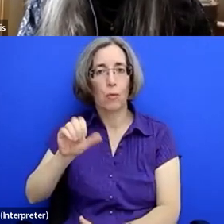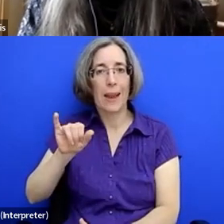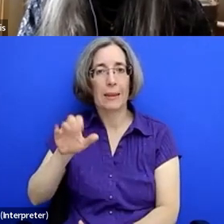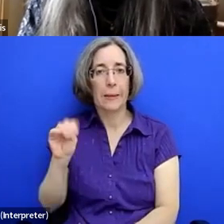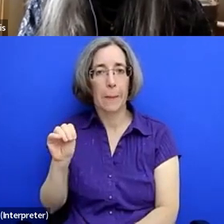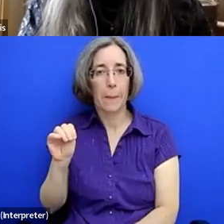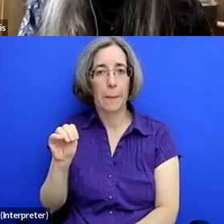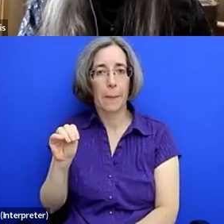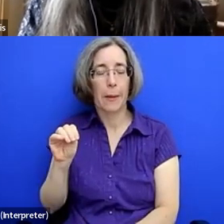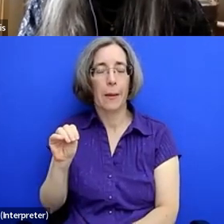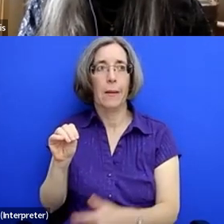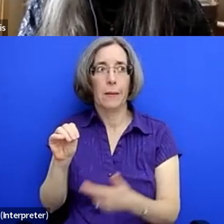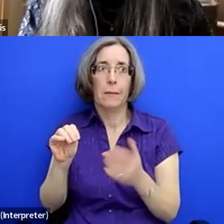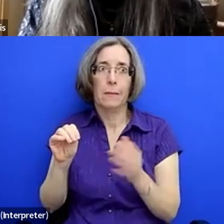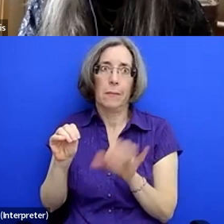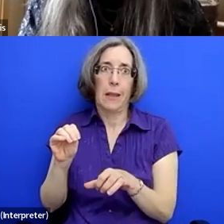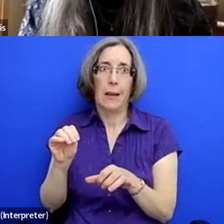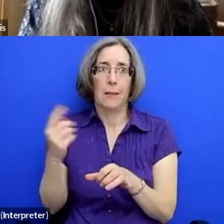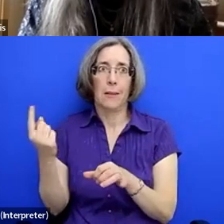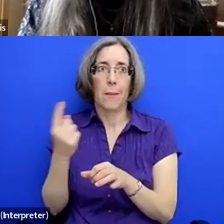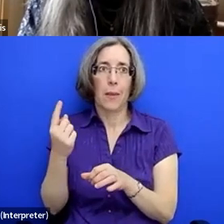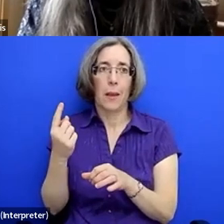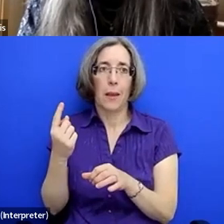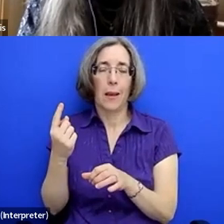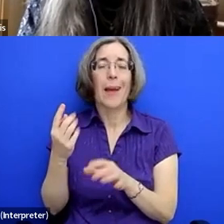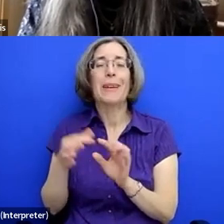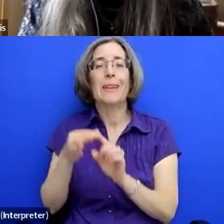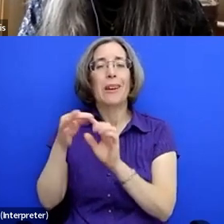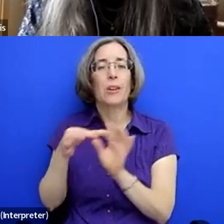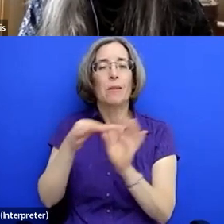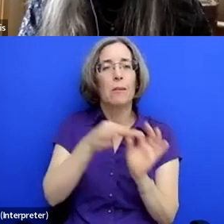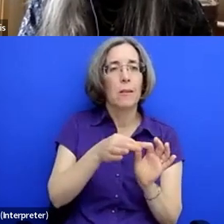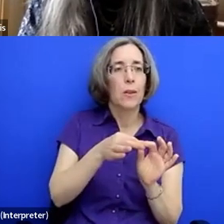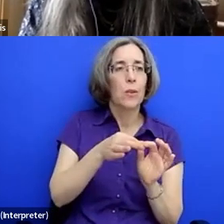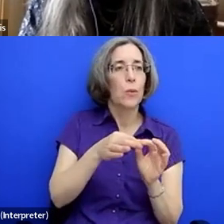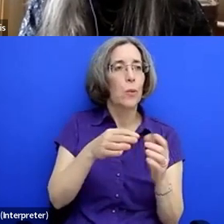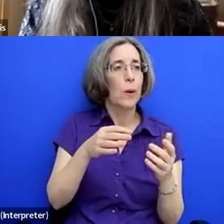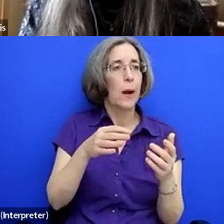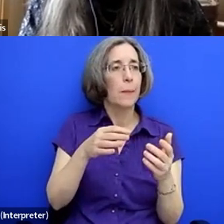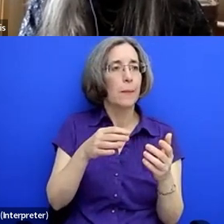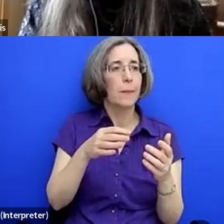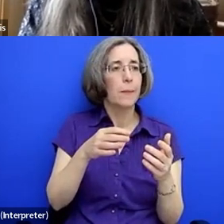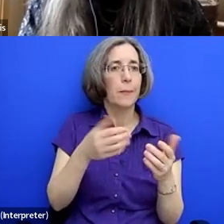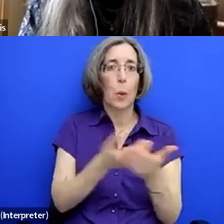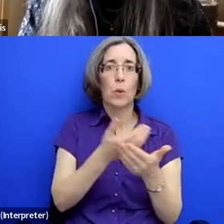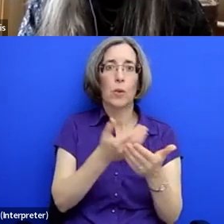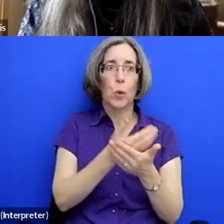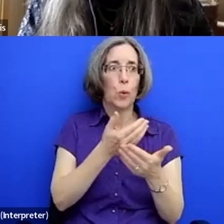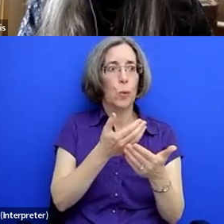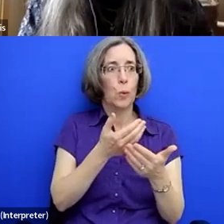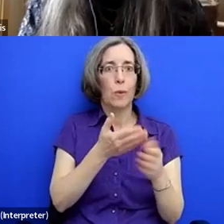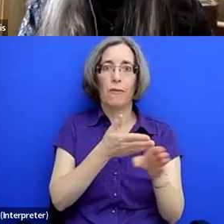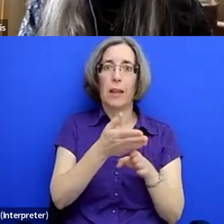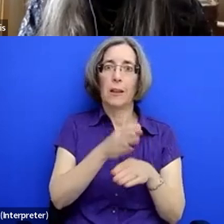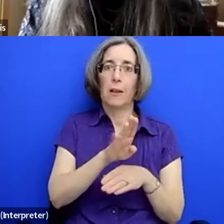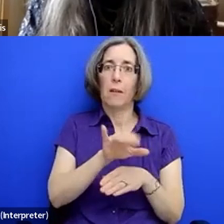that's also something that we also, particularly in the context of these emerging frontiers of bioethics and